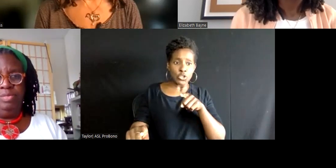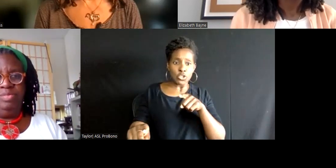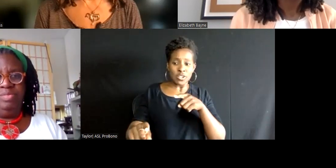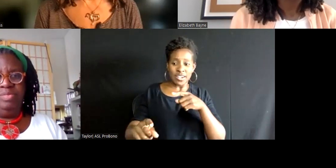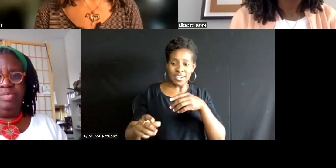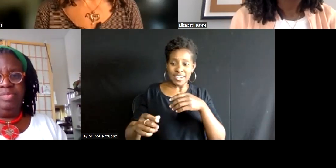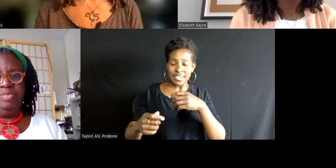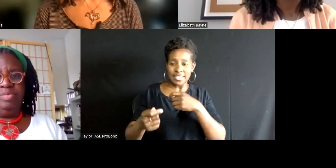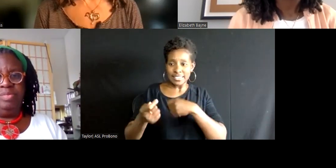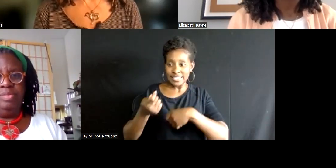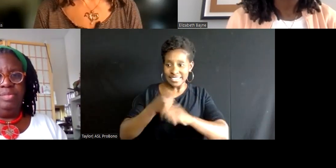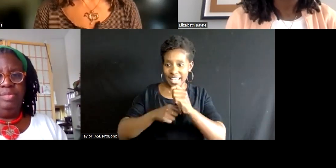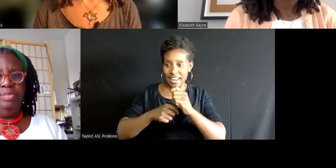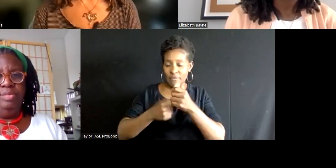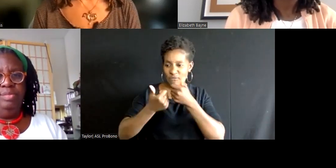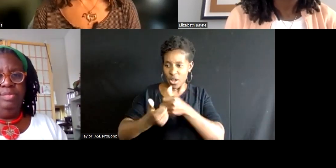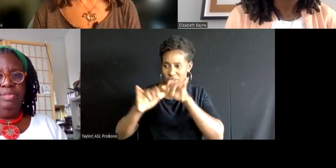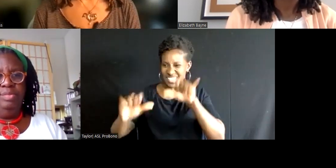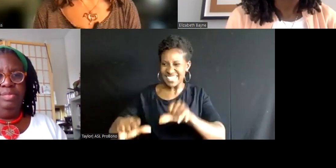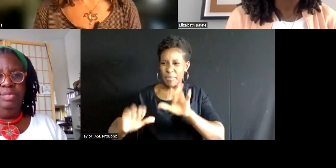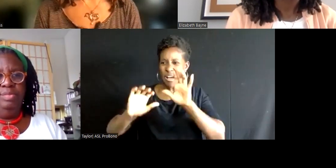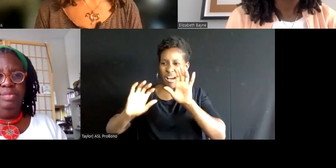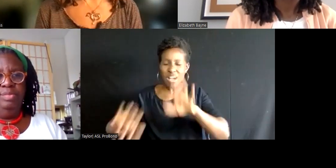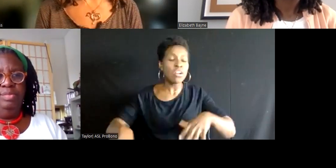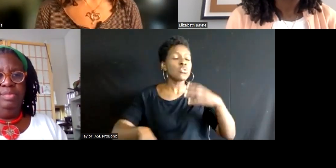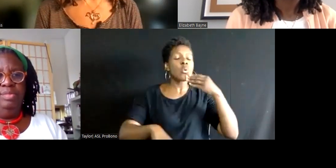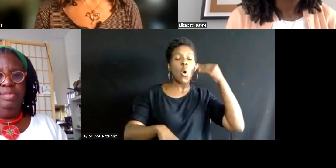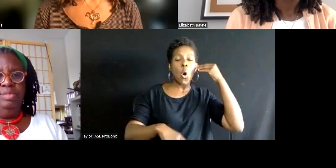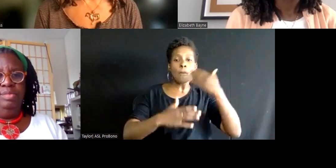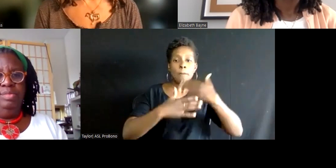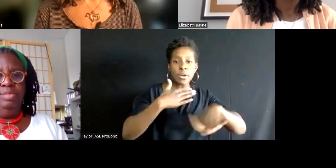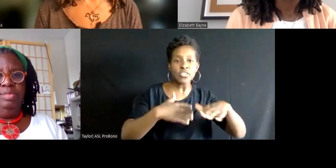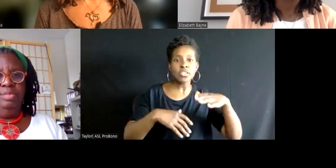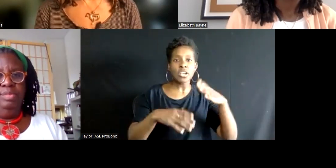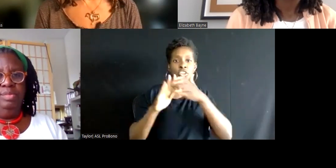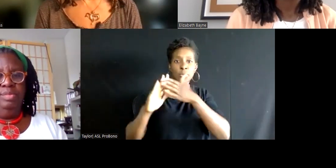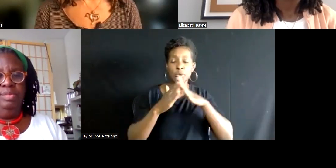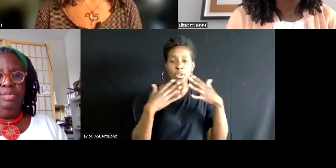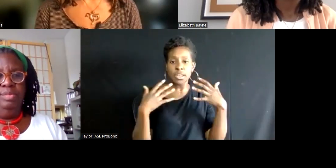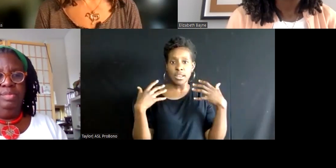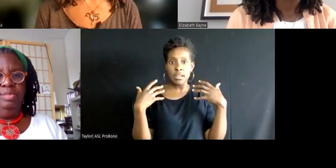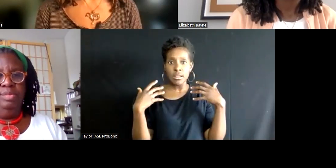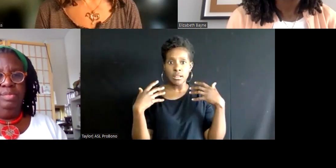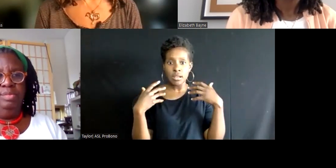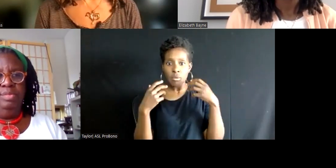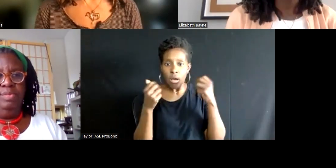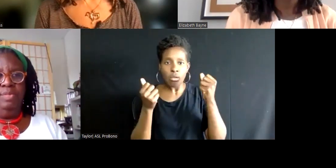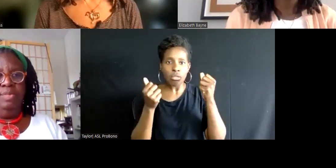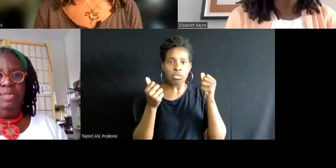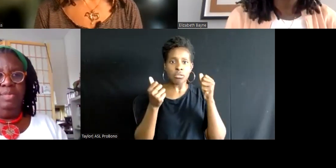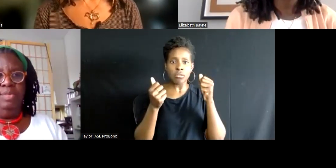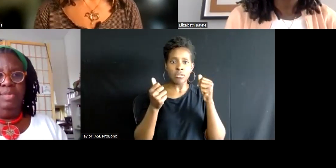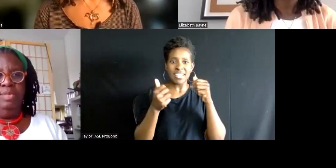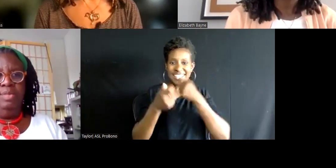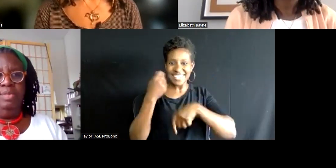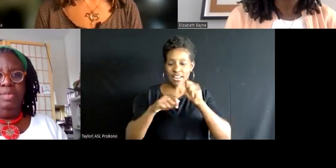this at-home births, to just community healthcare, like just all together? Well, that was